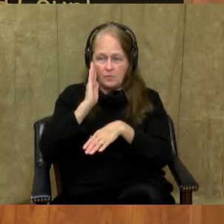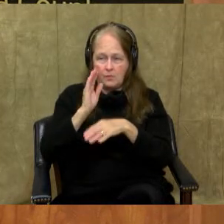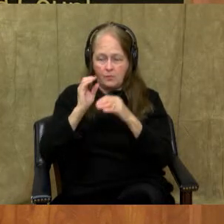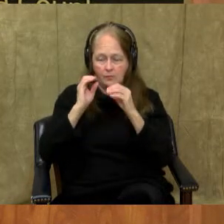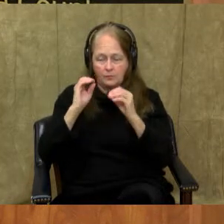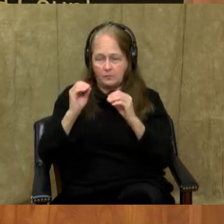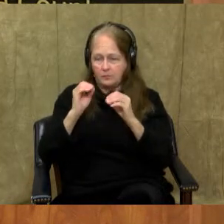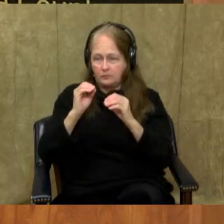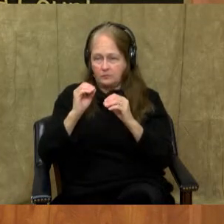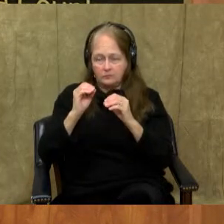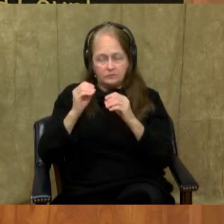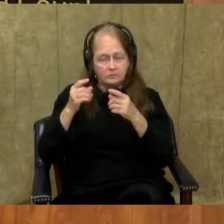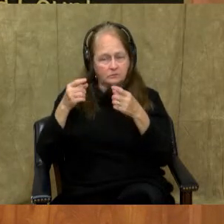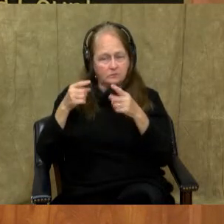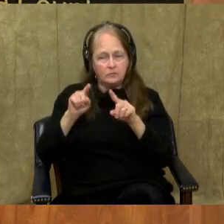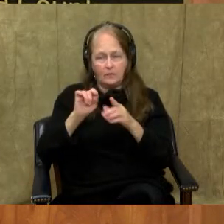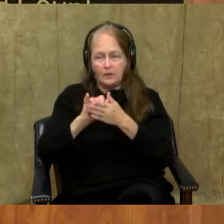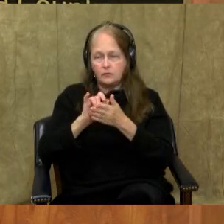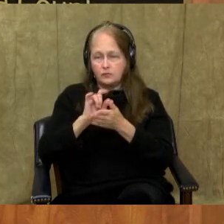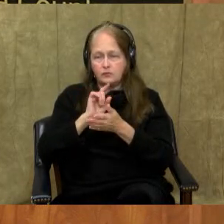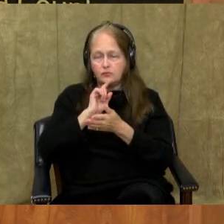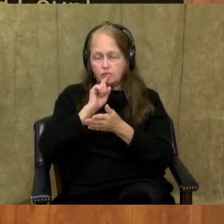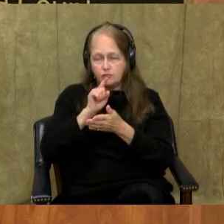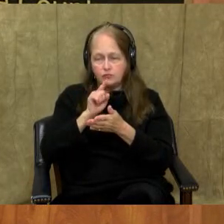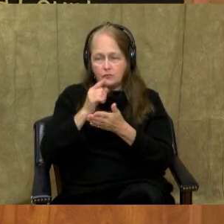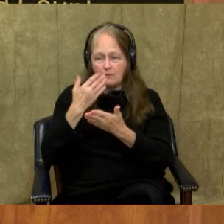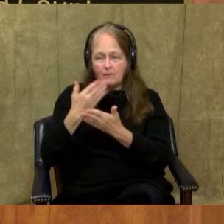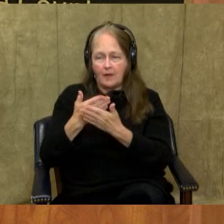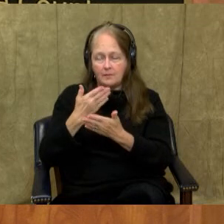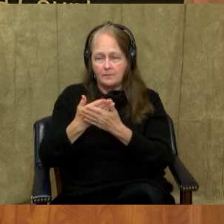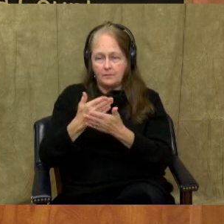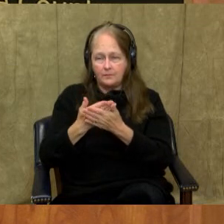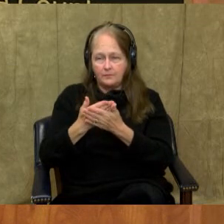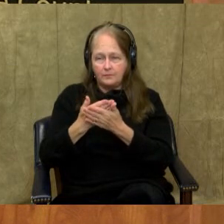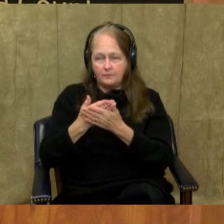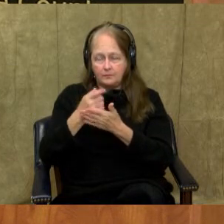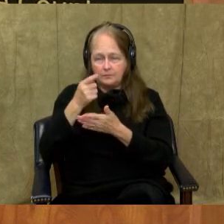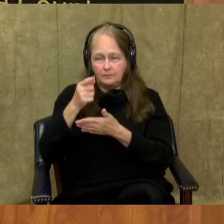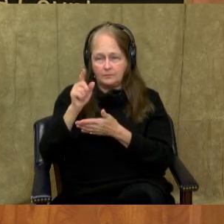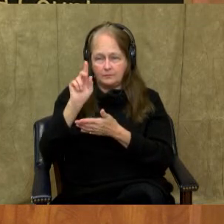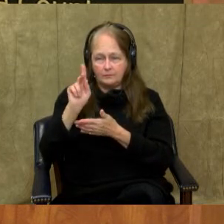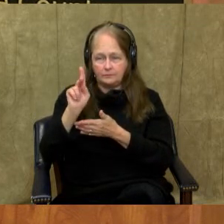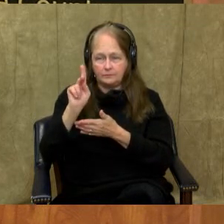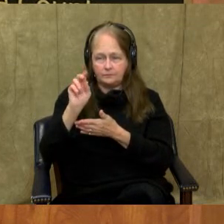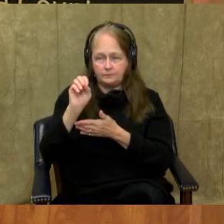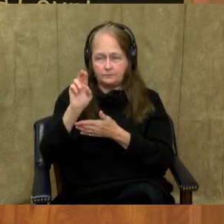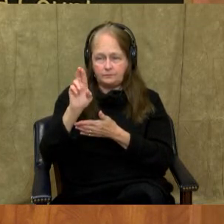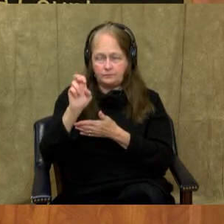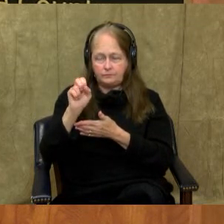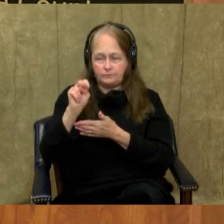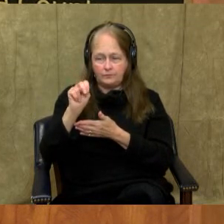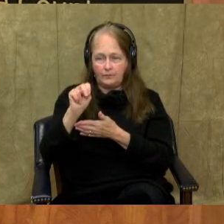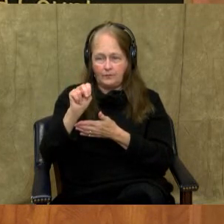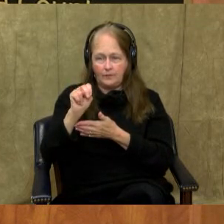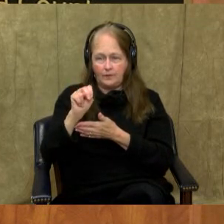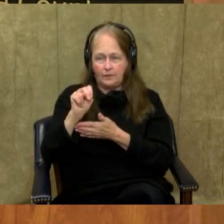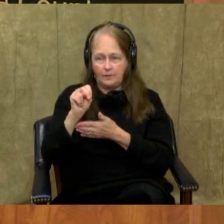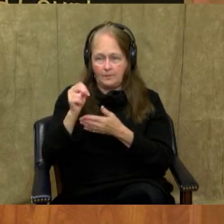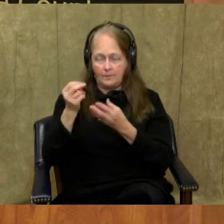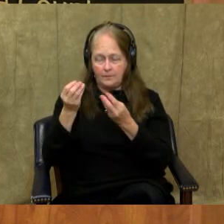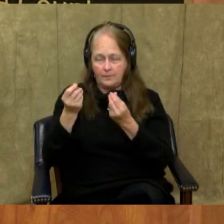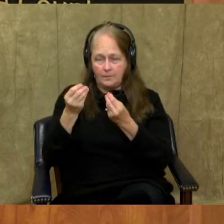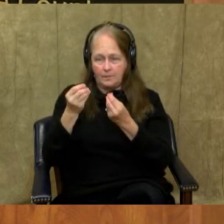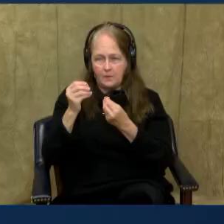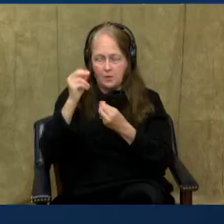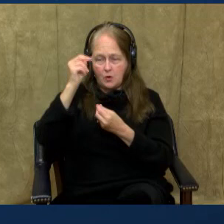no coincidence. Speaking of population density, I've zoomed in to the Korean Peninsula. So what you're seeing here